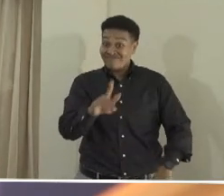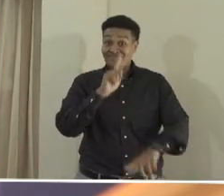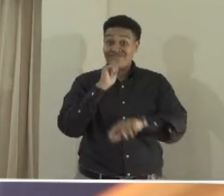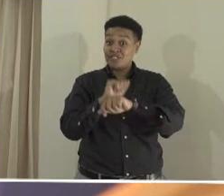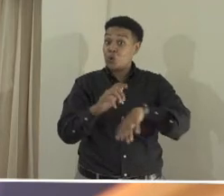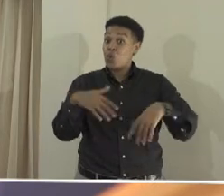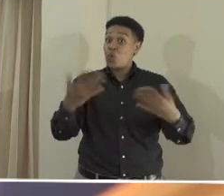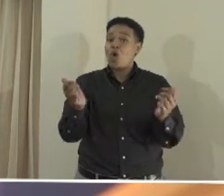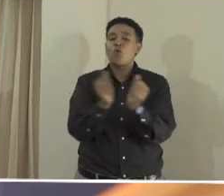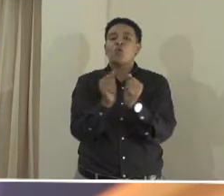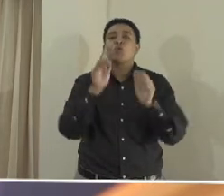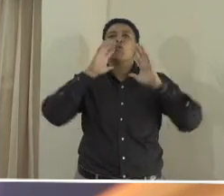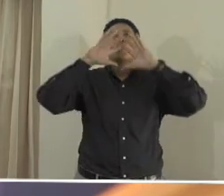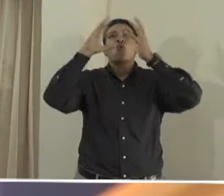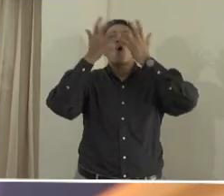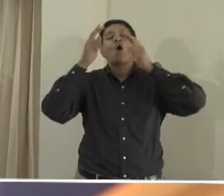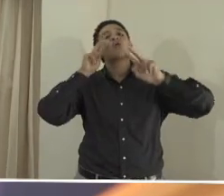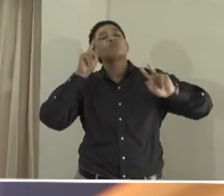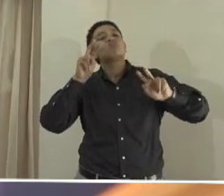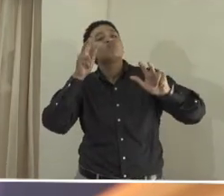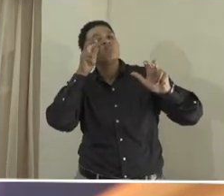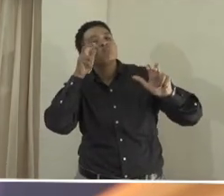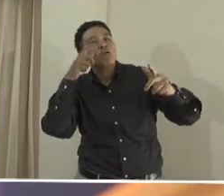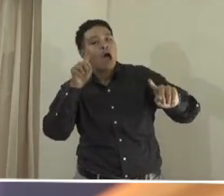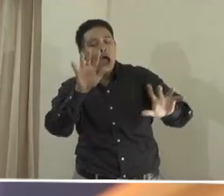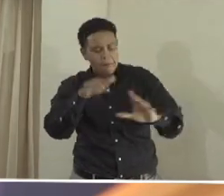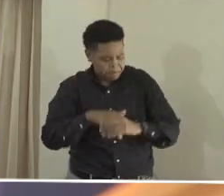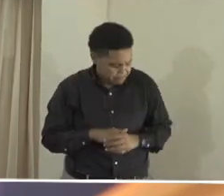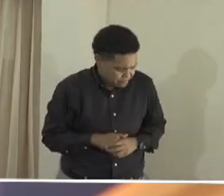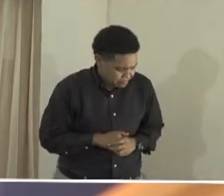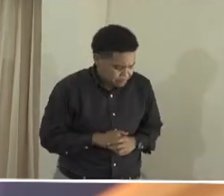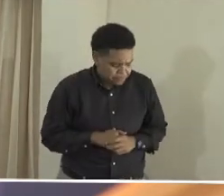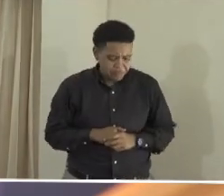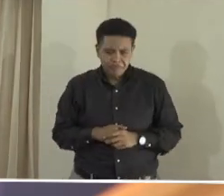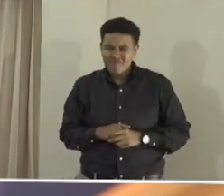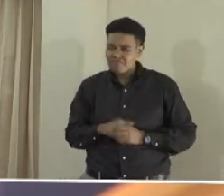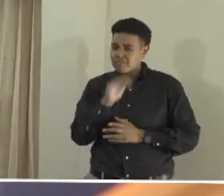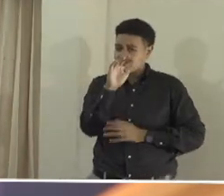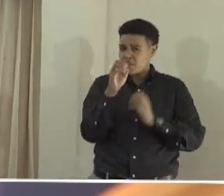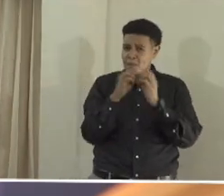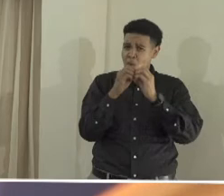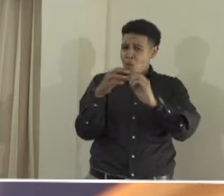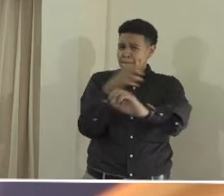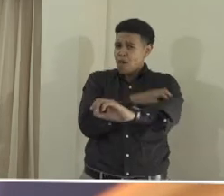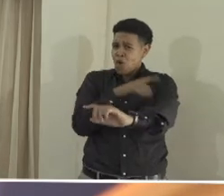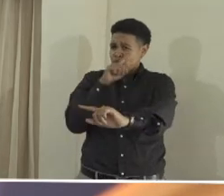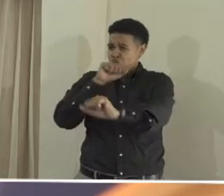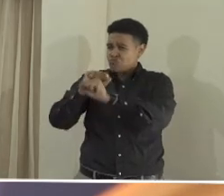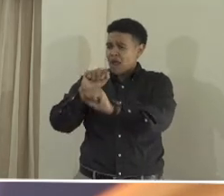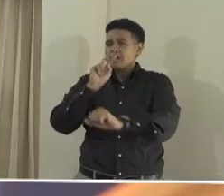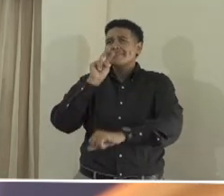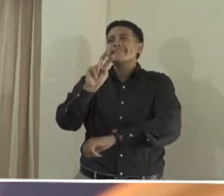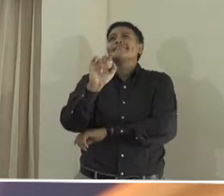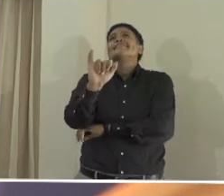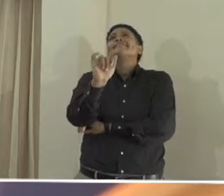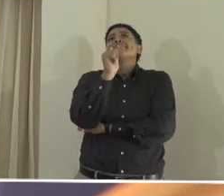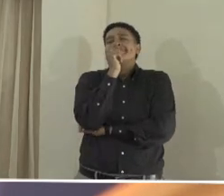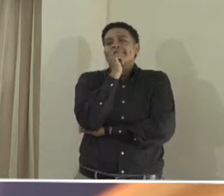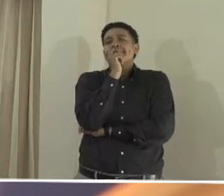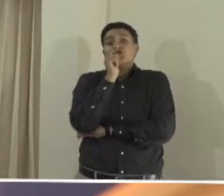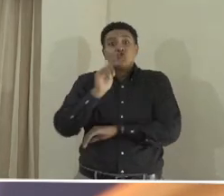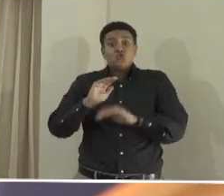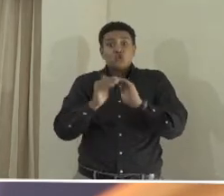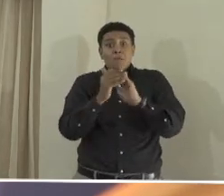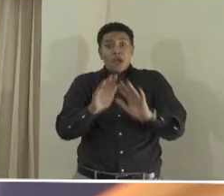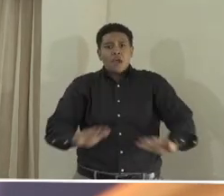indeed with the rest of the world. But what is a more powerful reality is that we